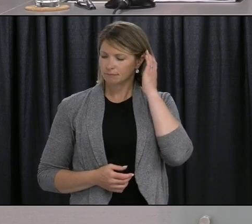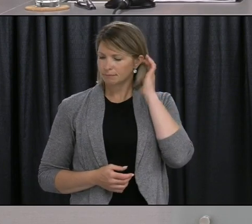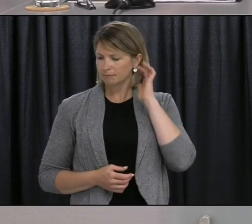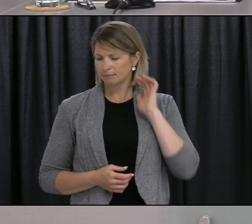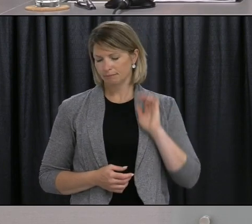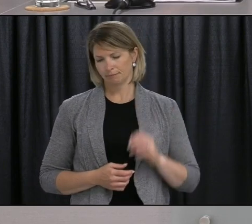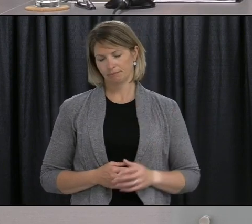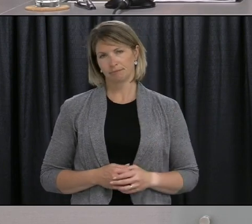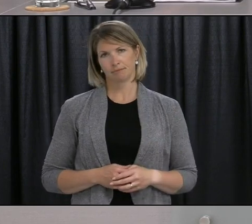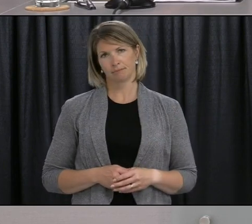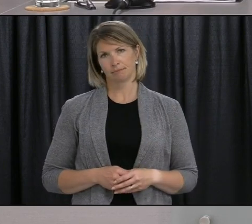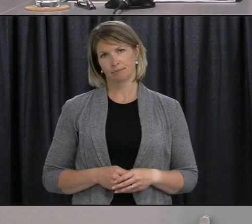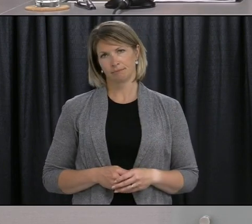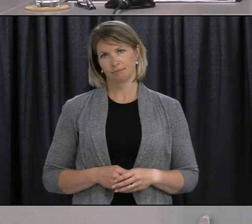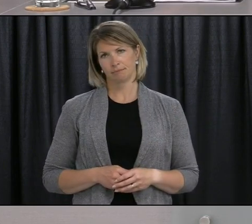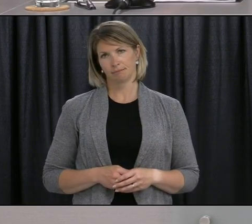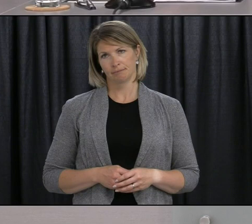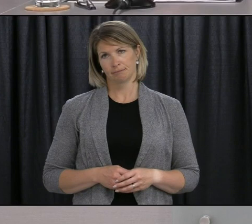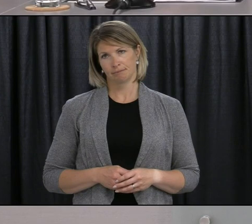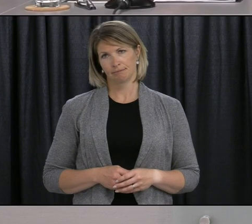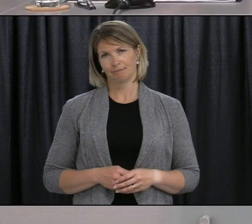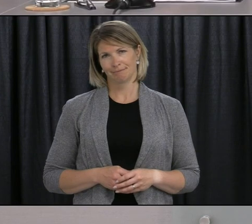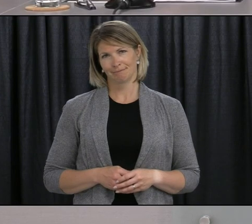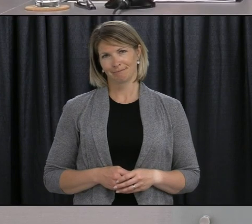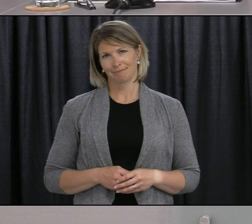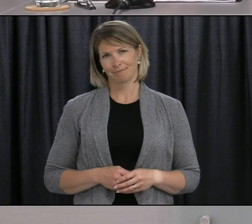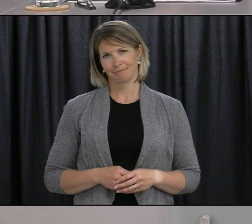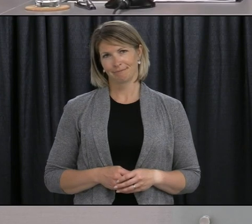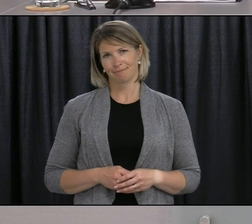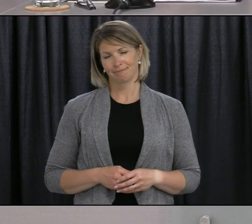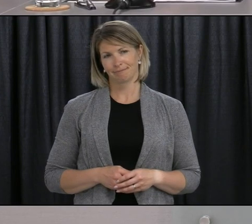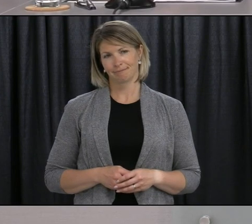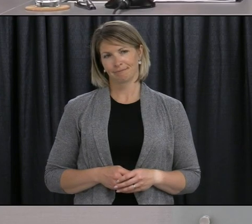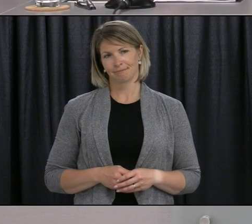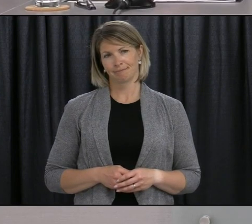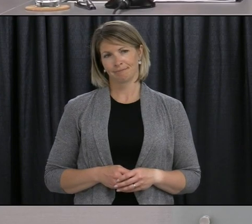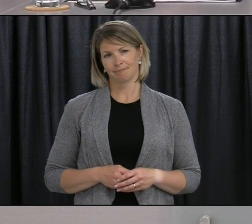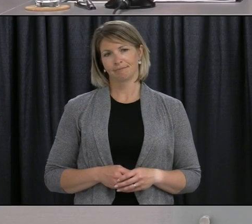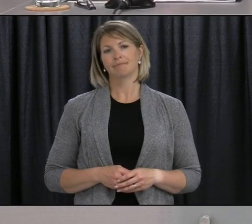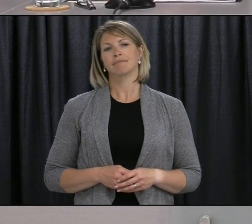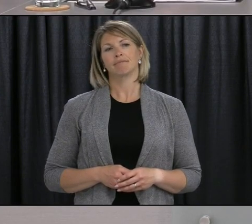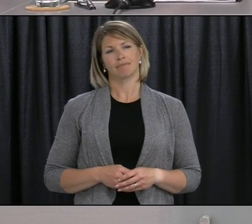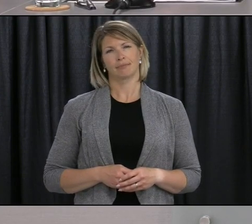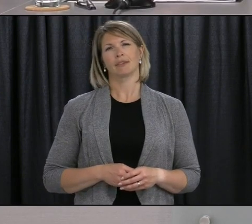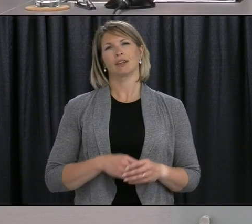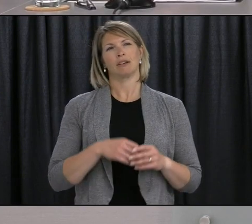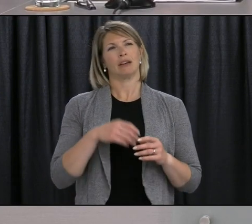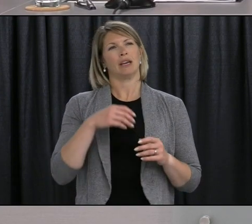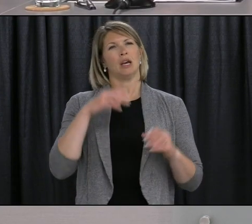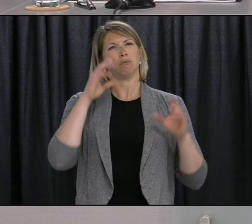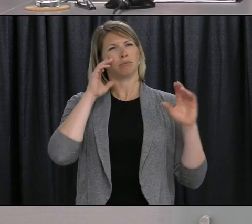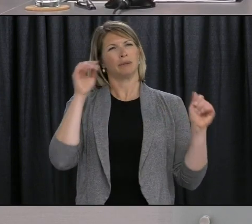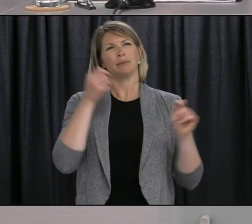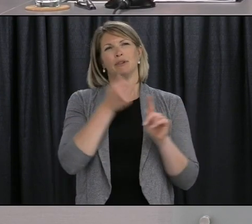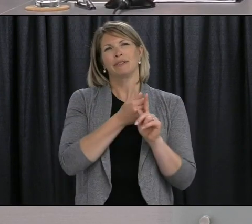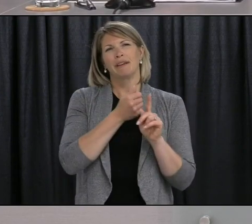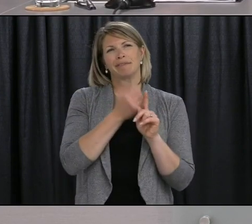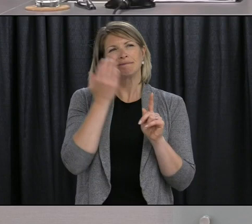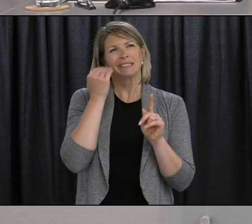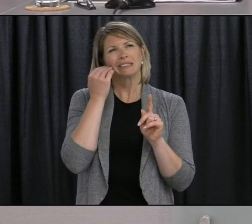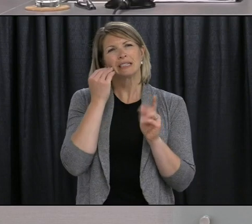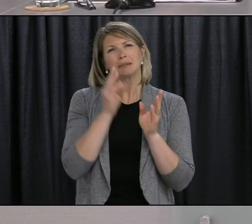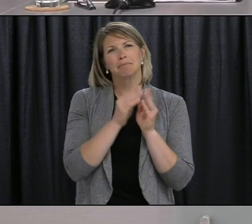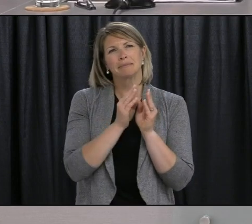Border. Premier, you were in talks between the government and mayors in Lab City, Walbush, and Fairmont, as well as leaders in